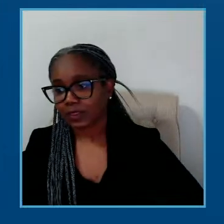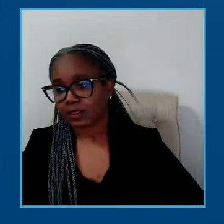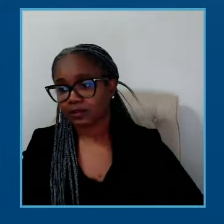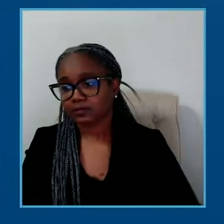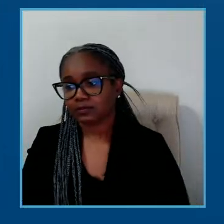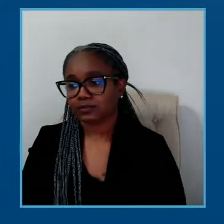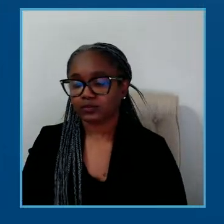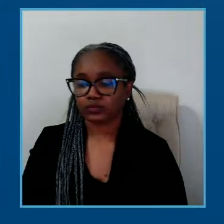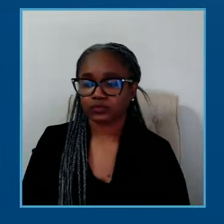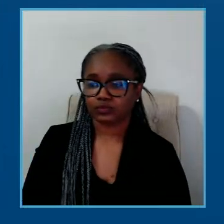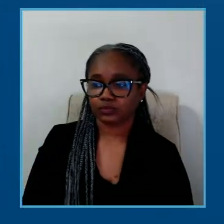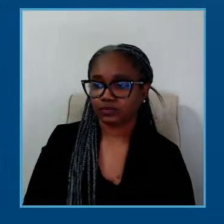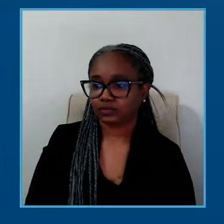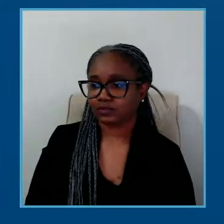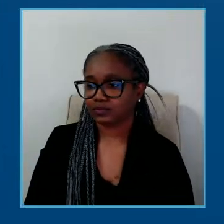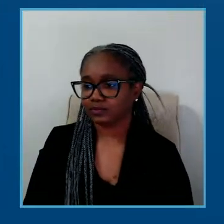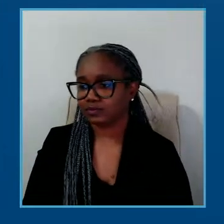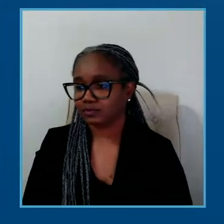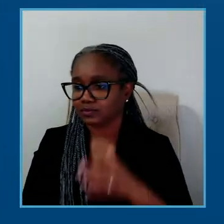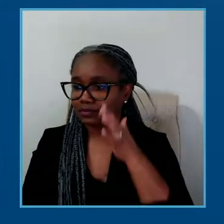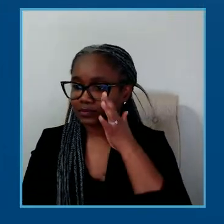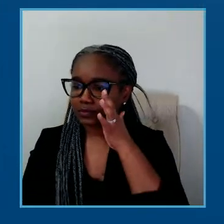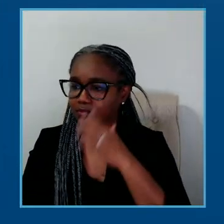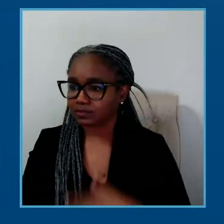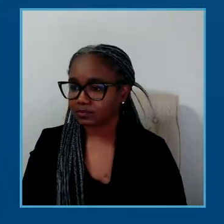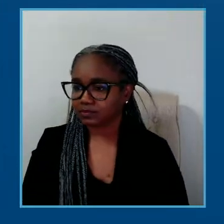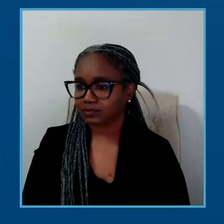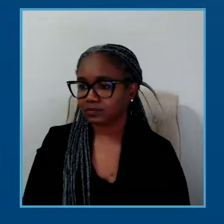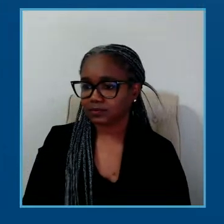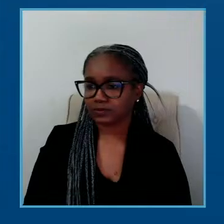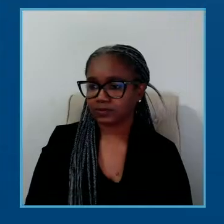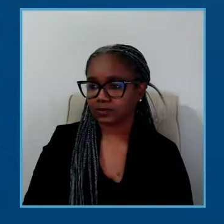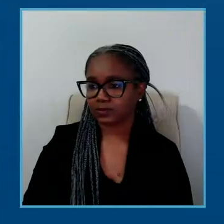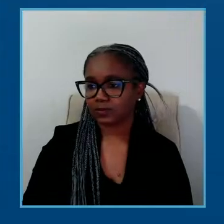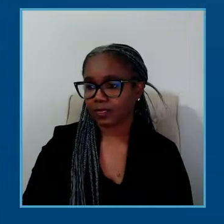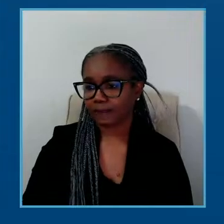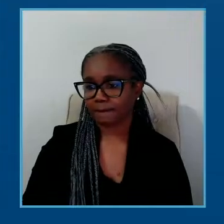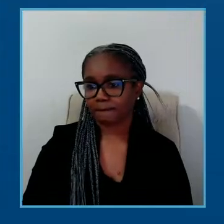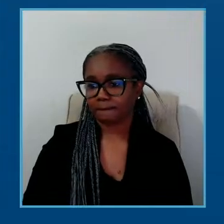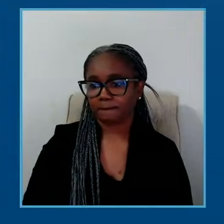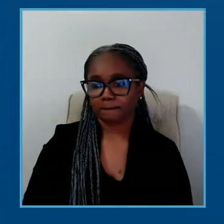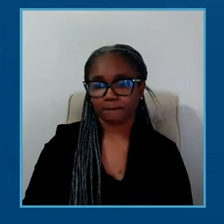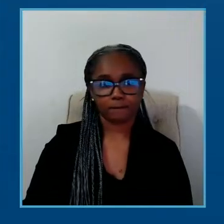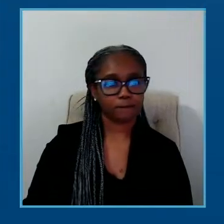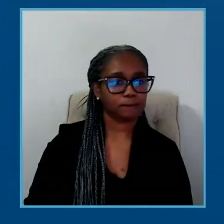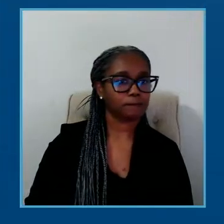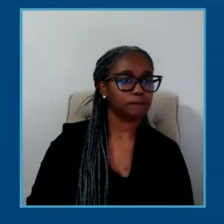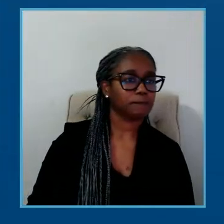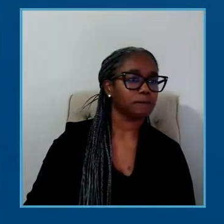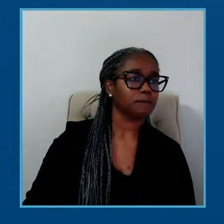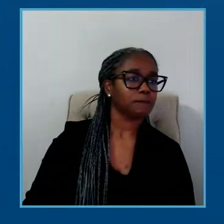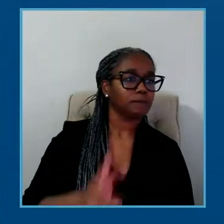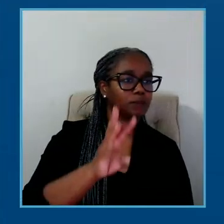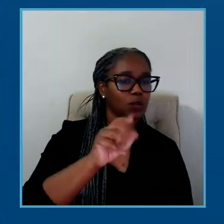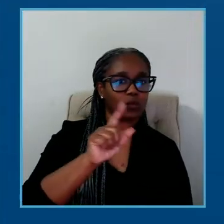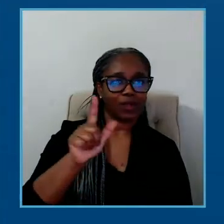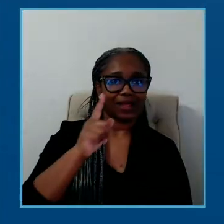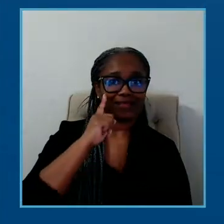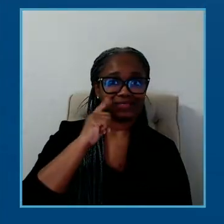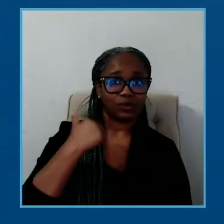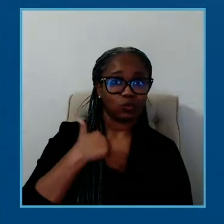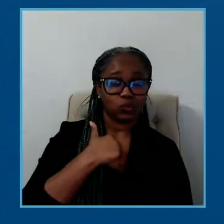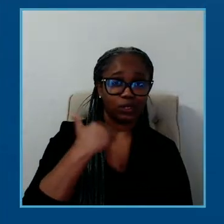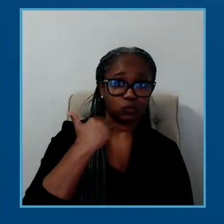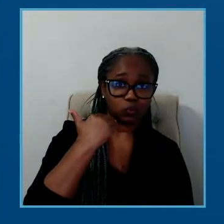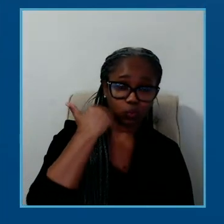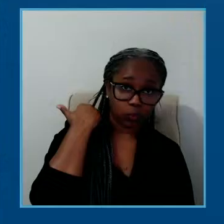Well, I mean, I think we ate up a lot of time there, but do we have